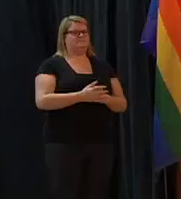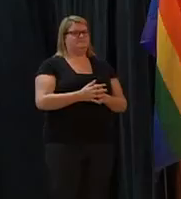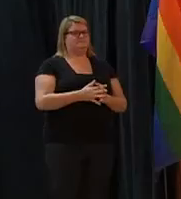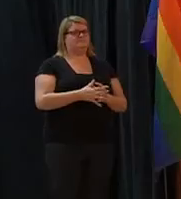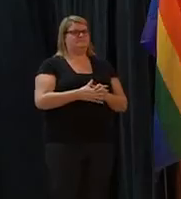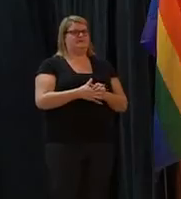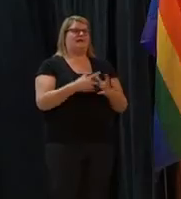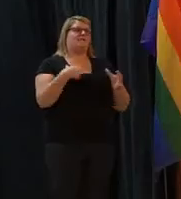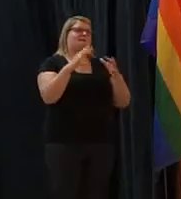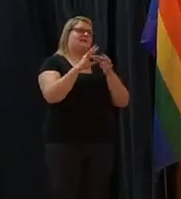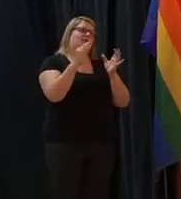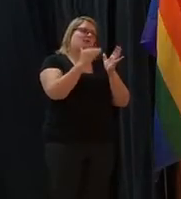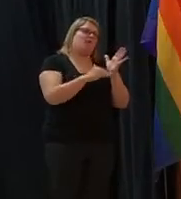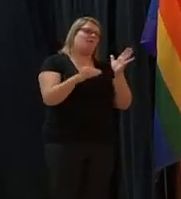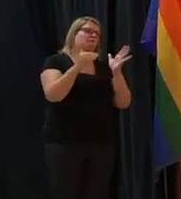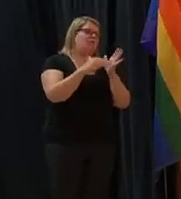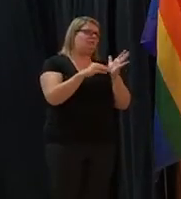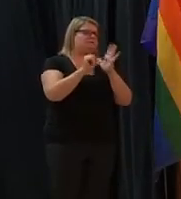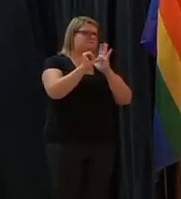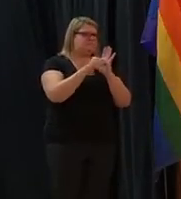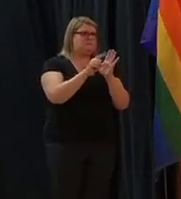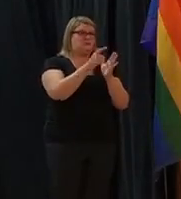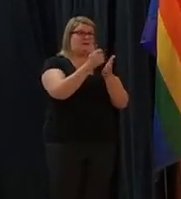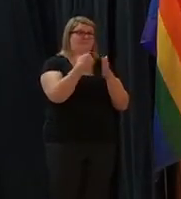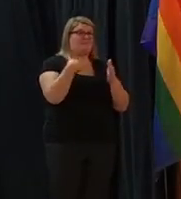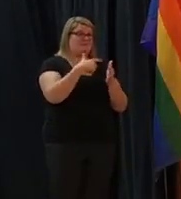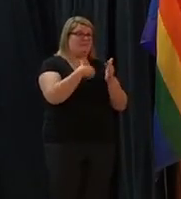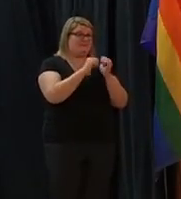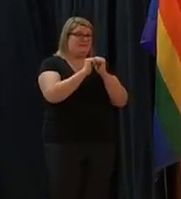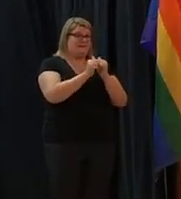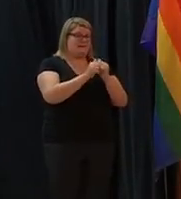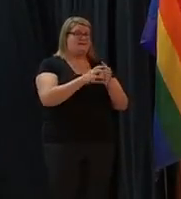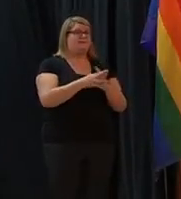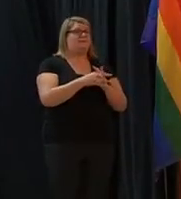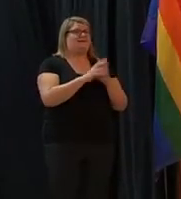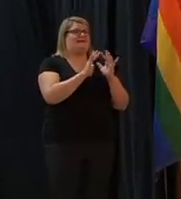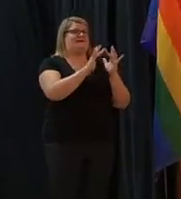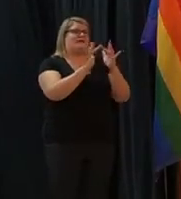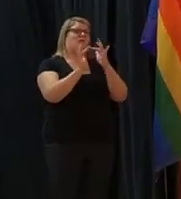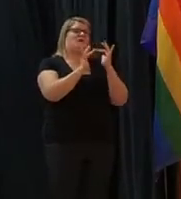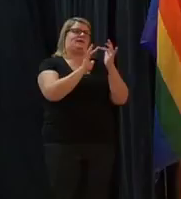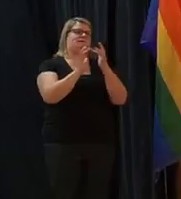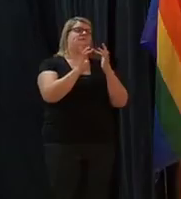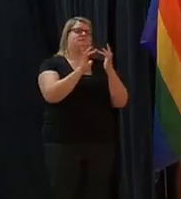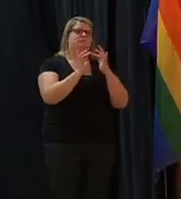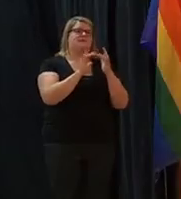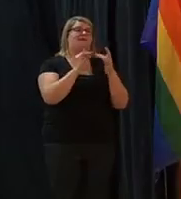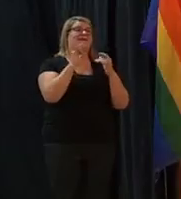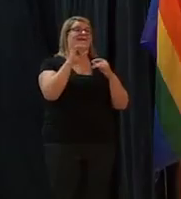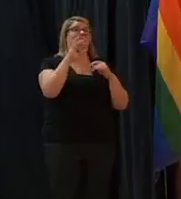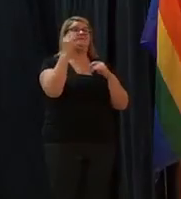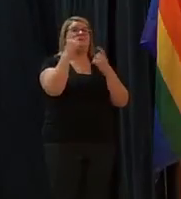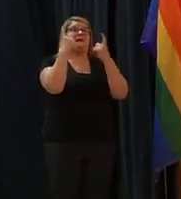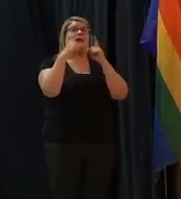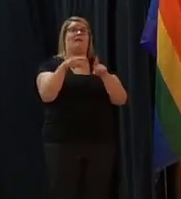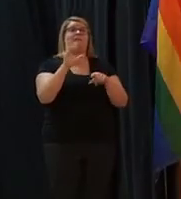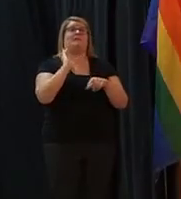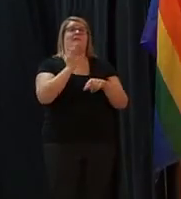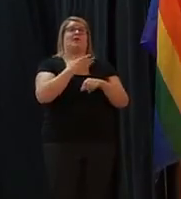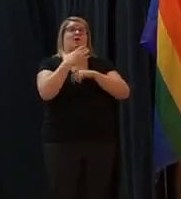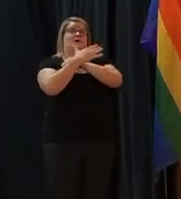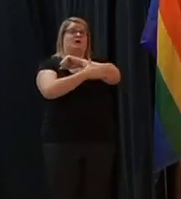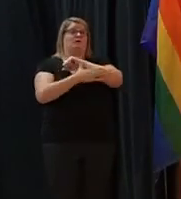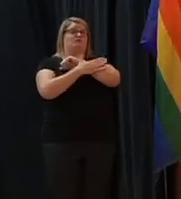meetings, how you can help us. We can work, that's working. If something happens in our country, we will make the